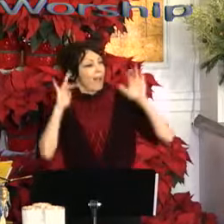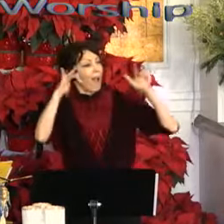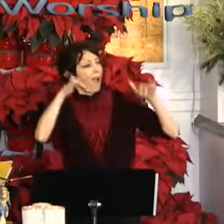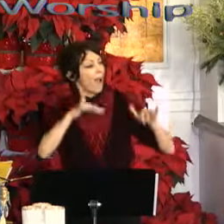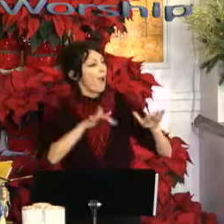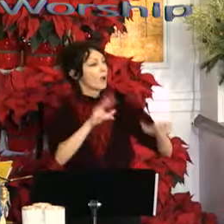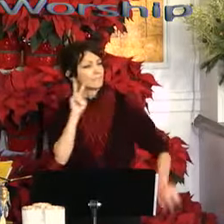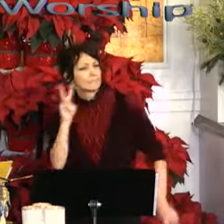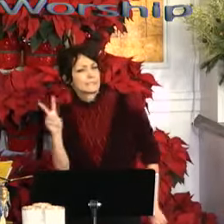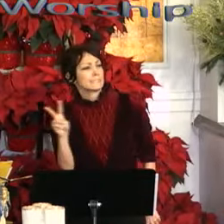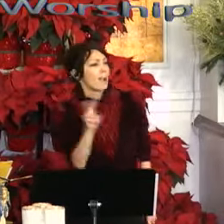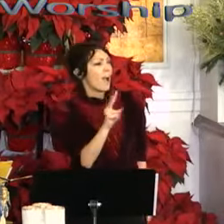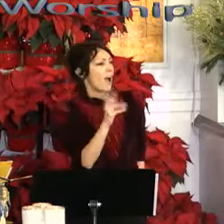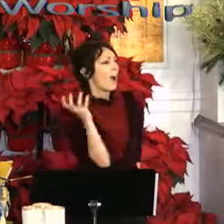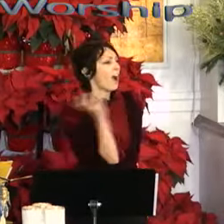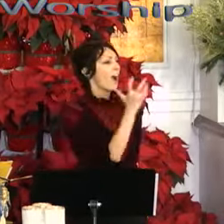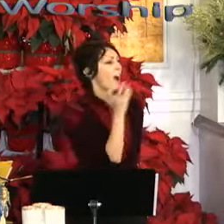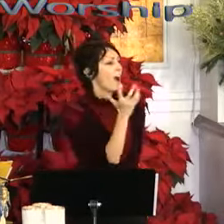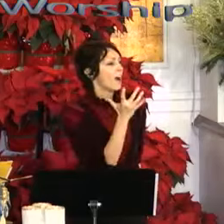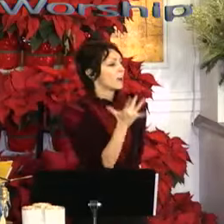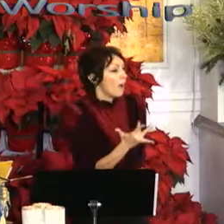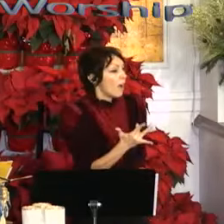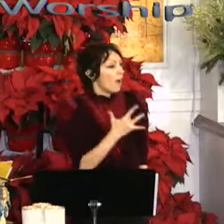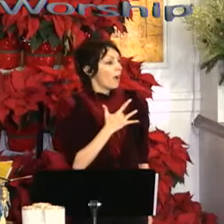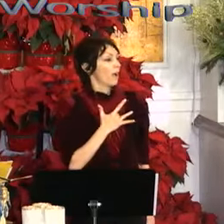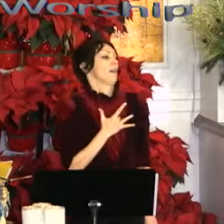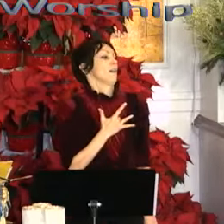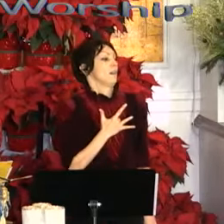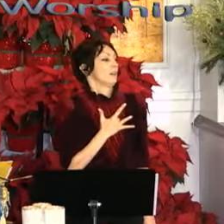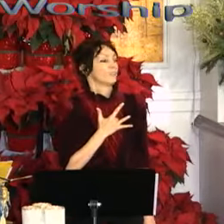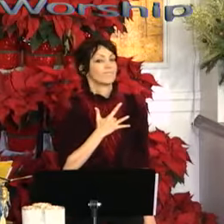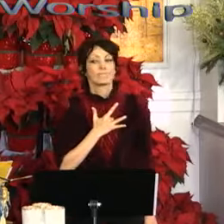small when you stand beside the ocean.